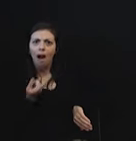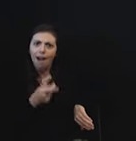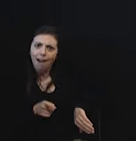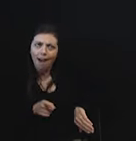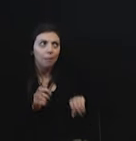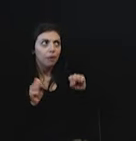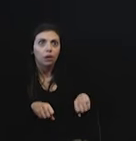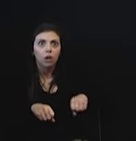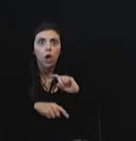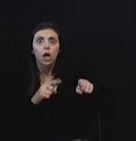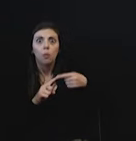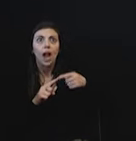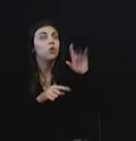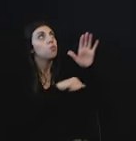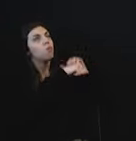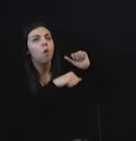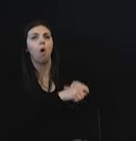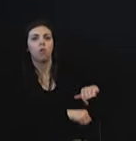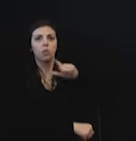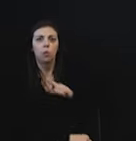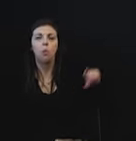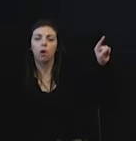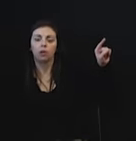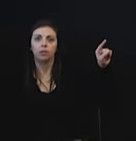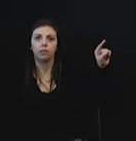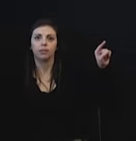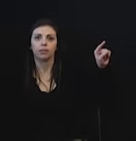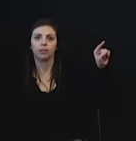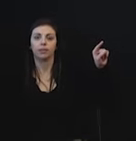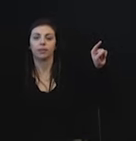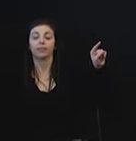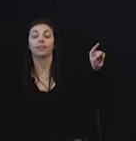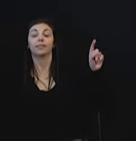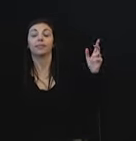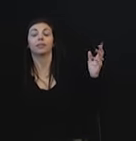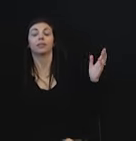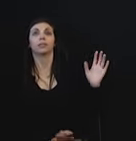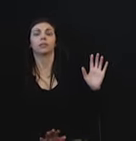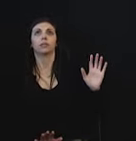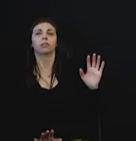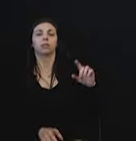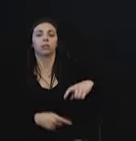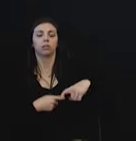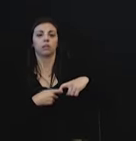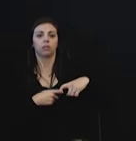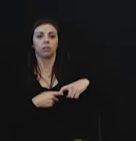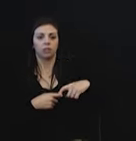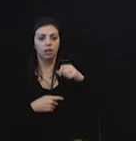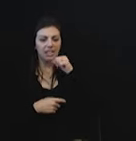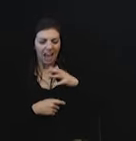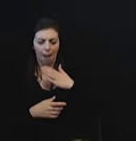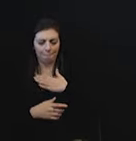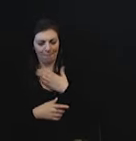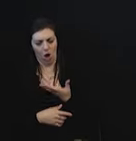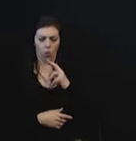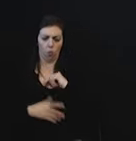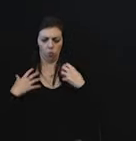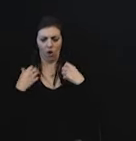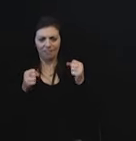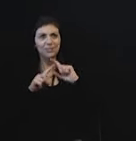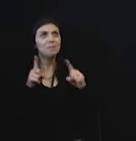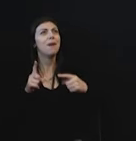name. And so in confidence, I prayed for him this morning, not in my own confidence, but in the confidence of who God